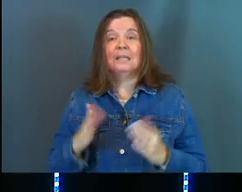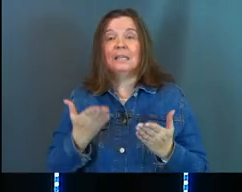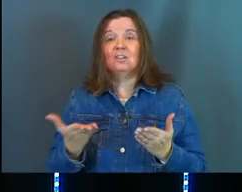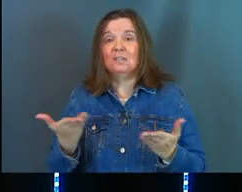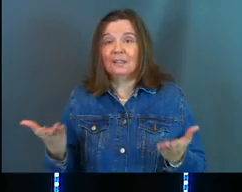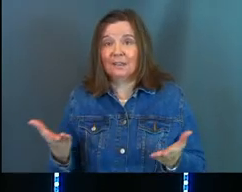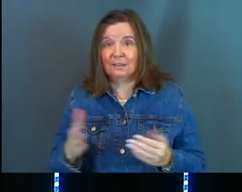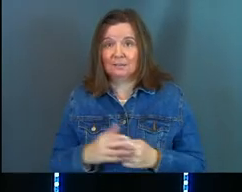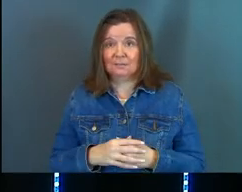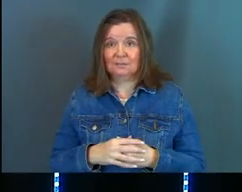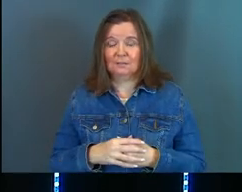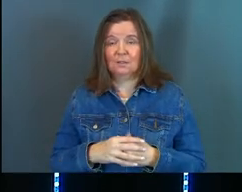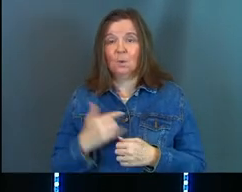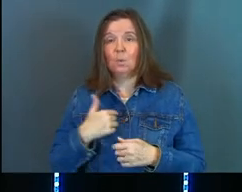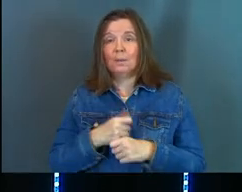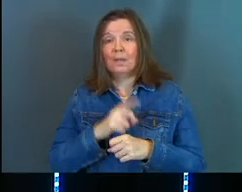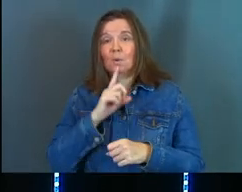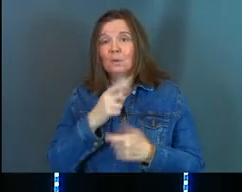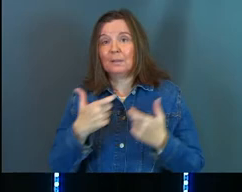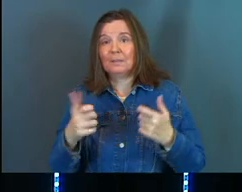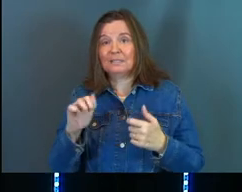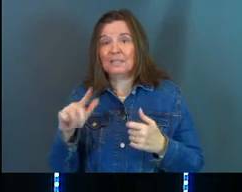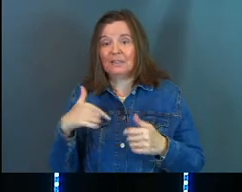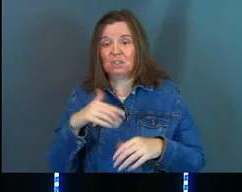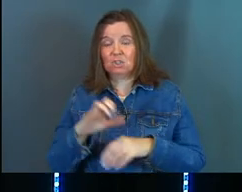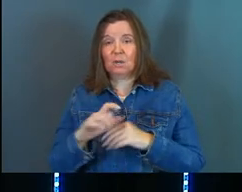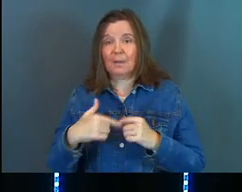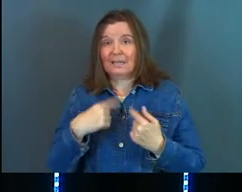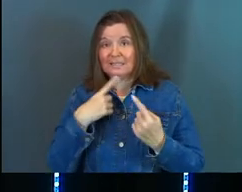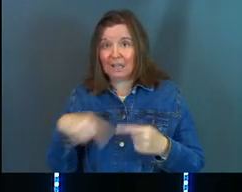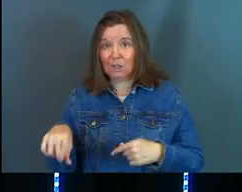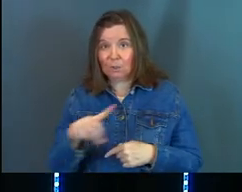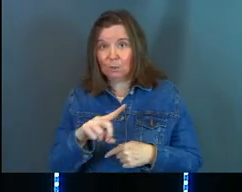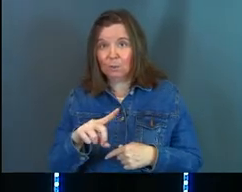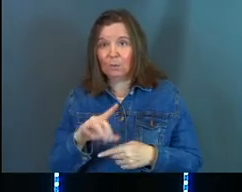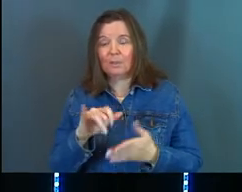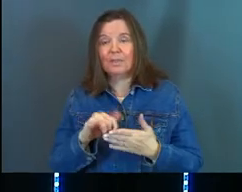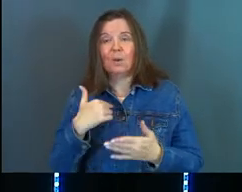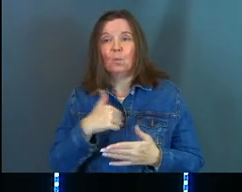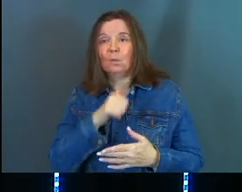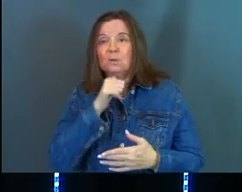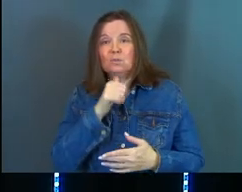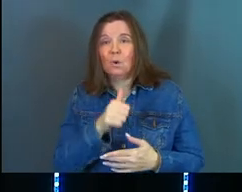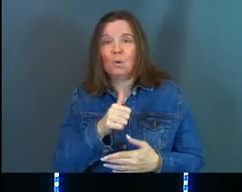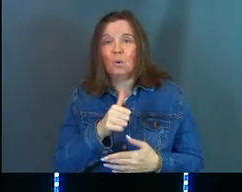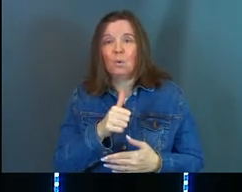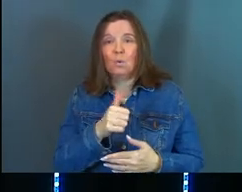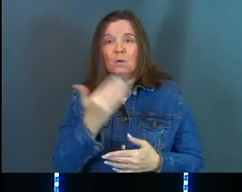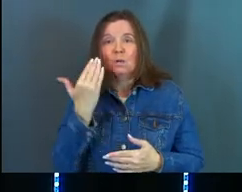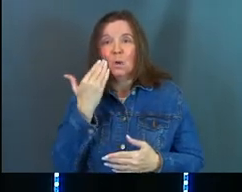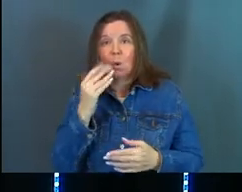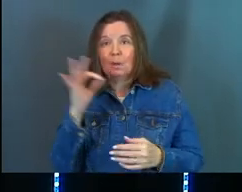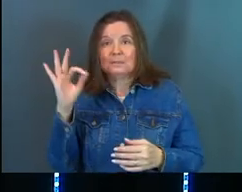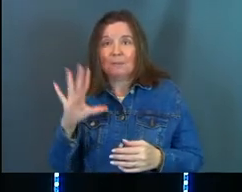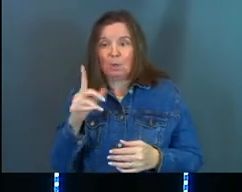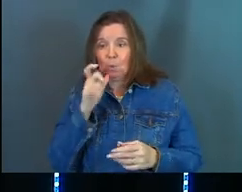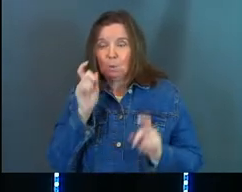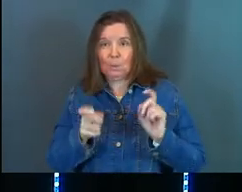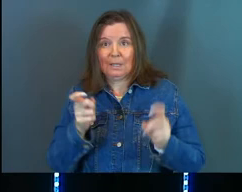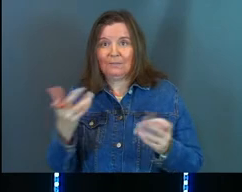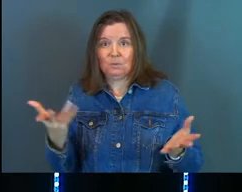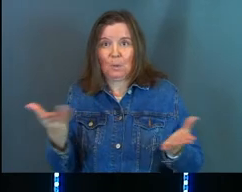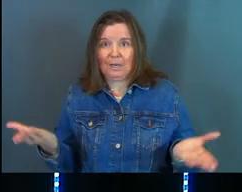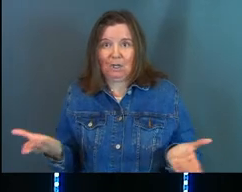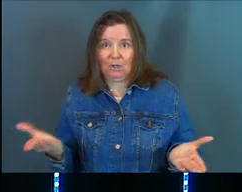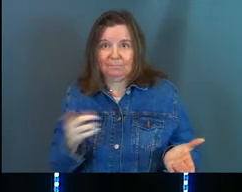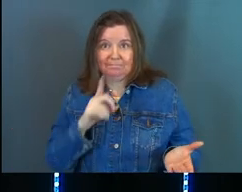Here's the deal. We make a really big deal at this church about telling you guys that we don't know as pastors who gives what